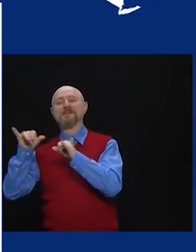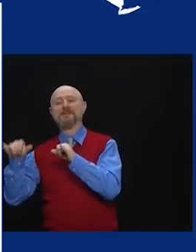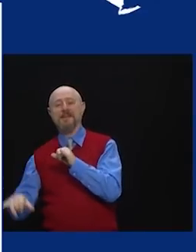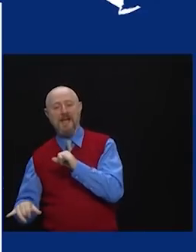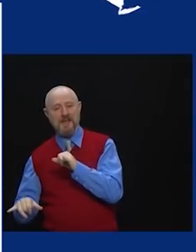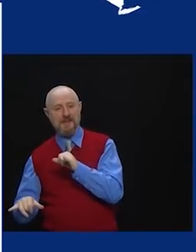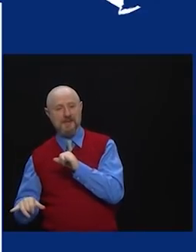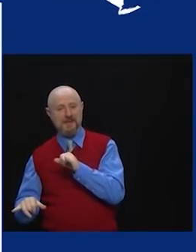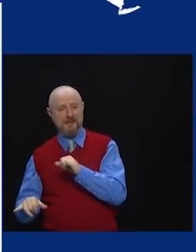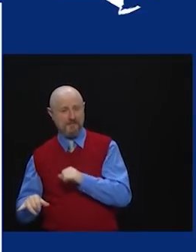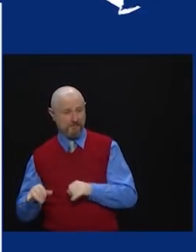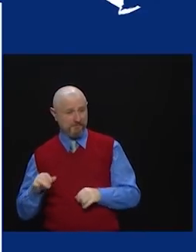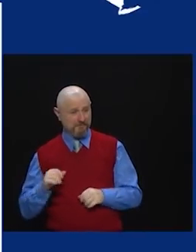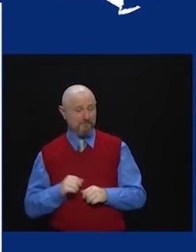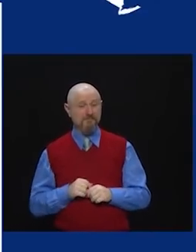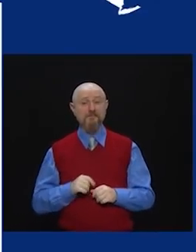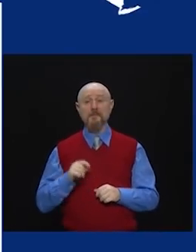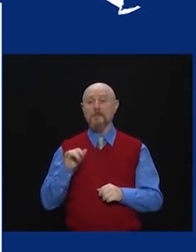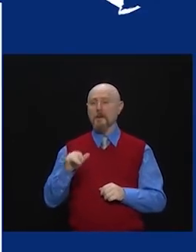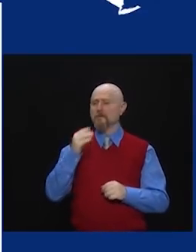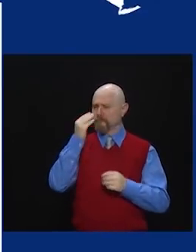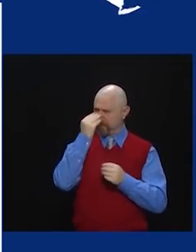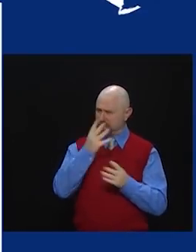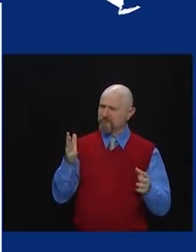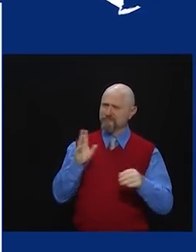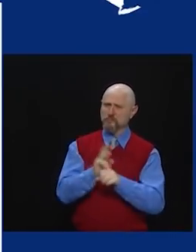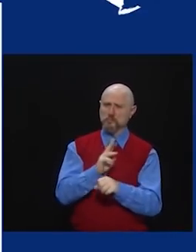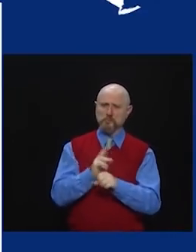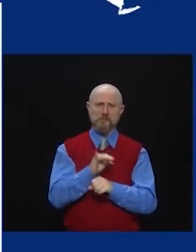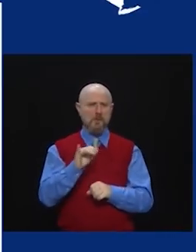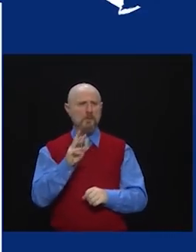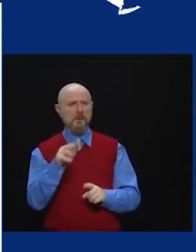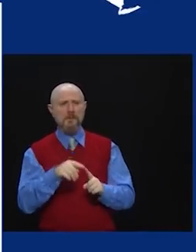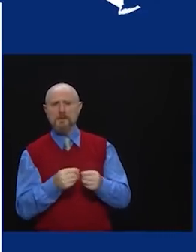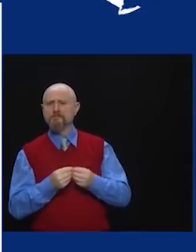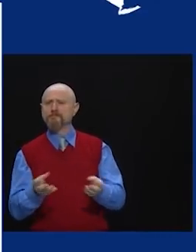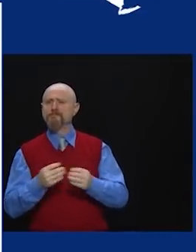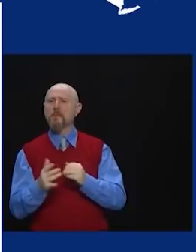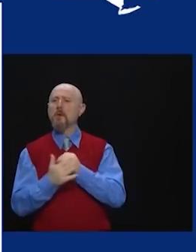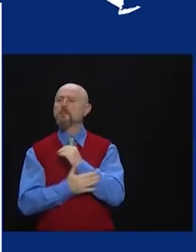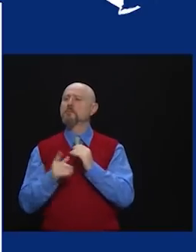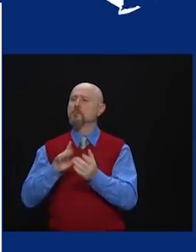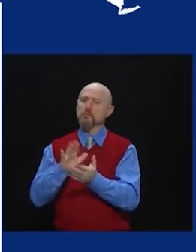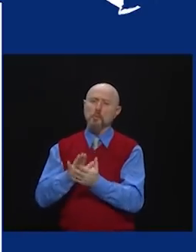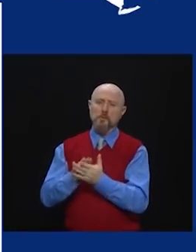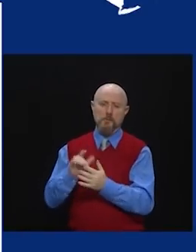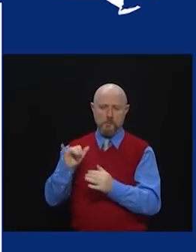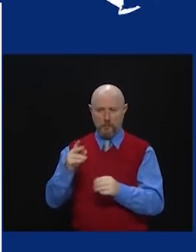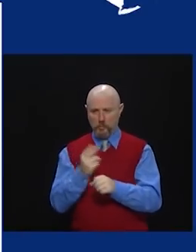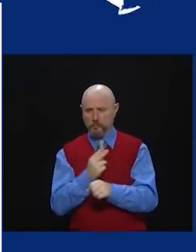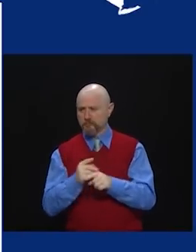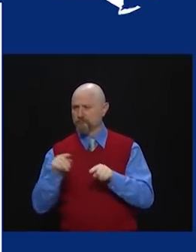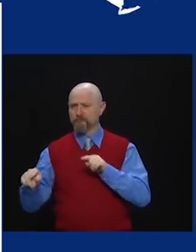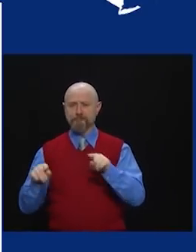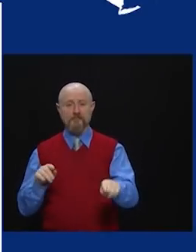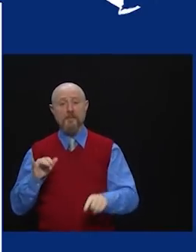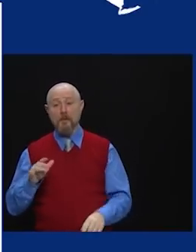out with plenty of advance notice to the school districts themselves. So, parents, what you can